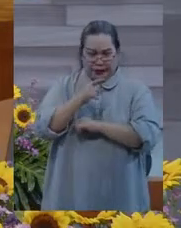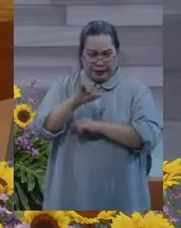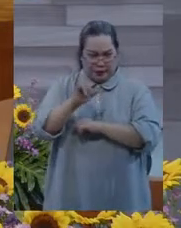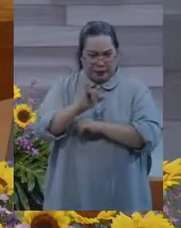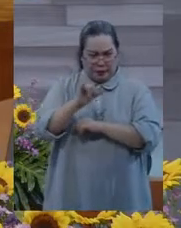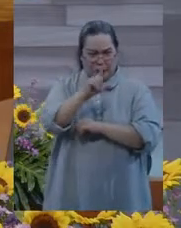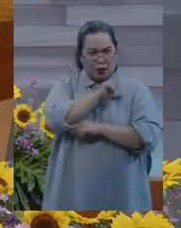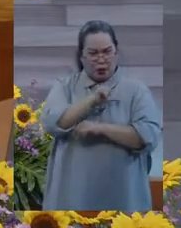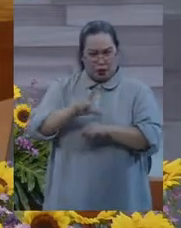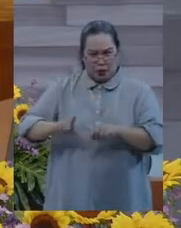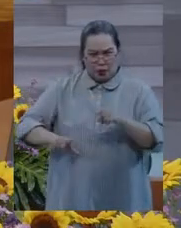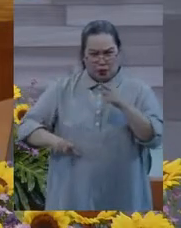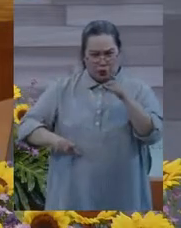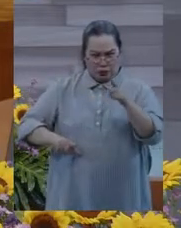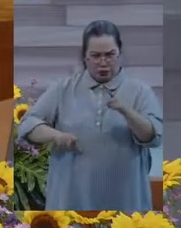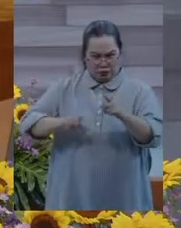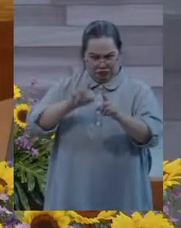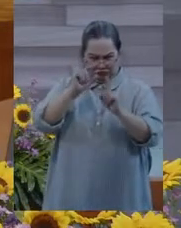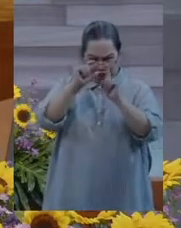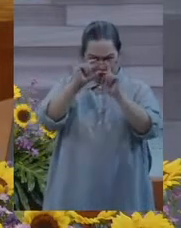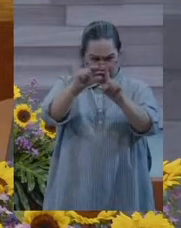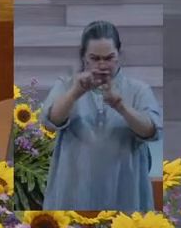"The Lord rebuke you."